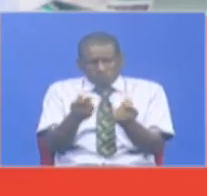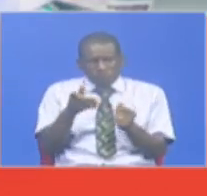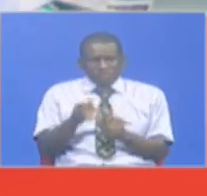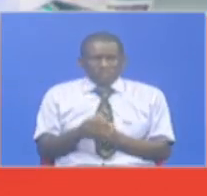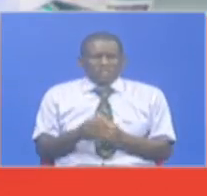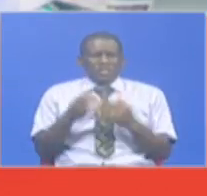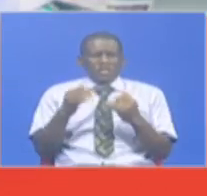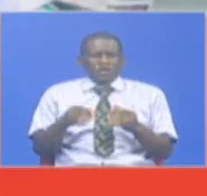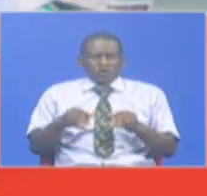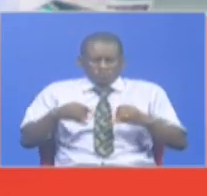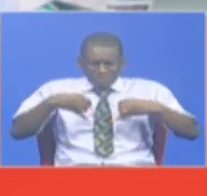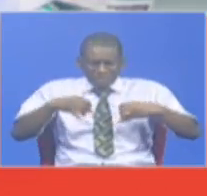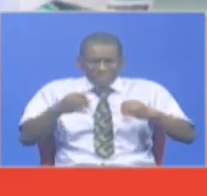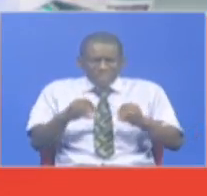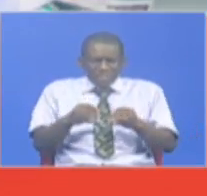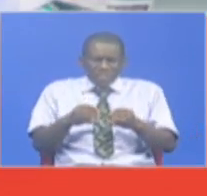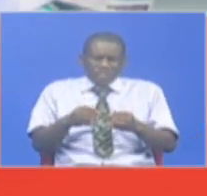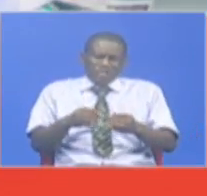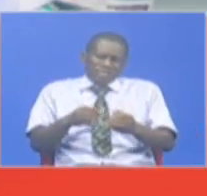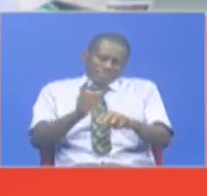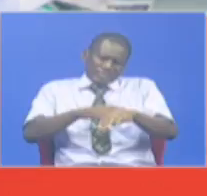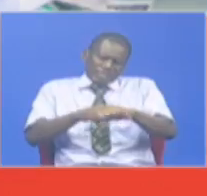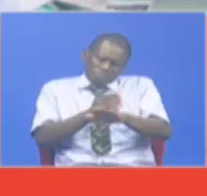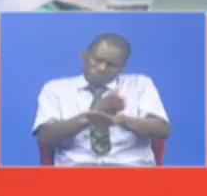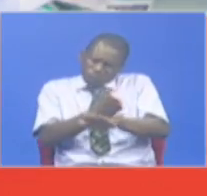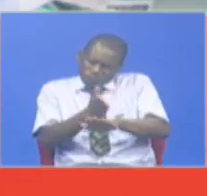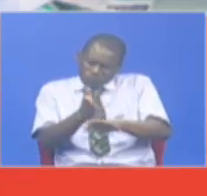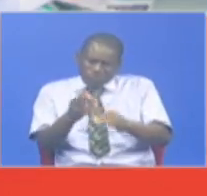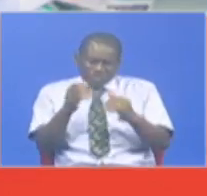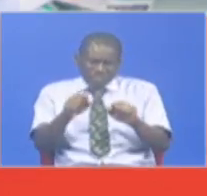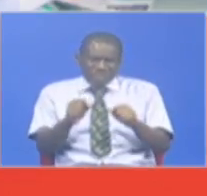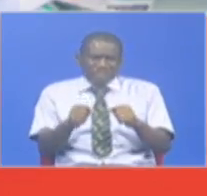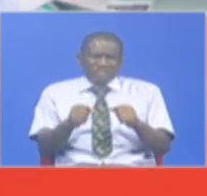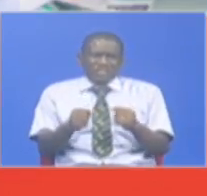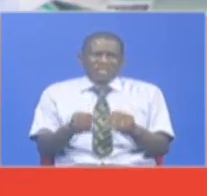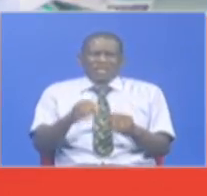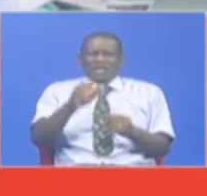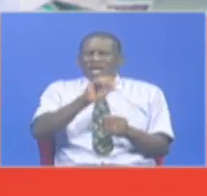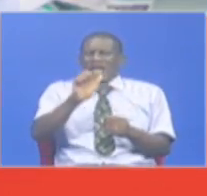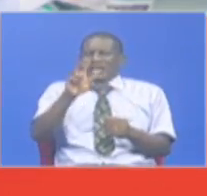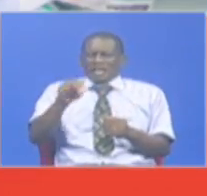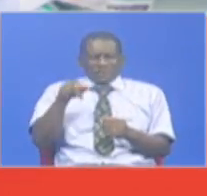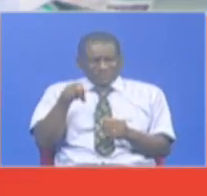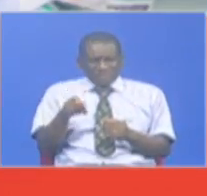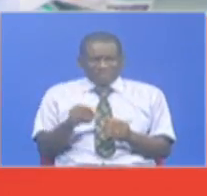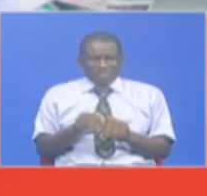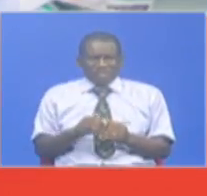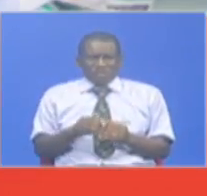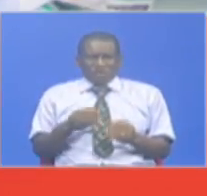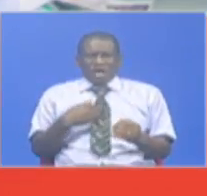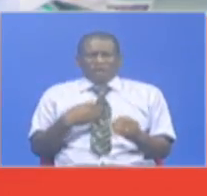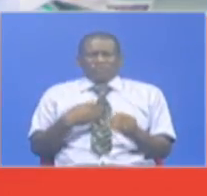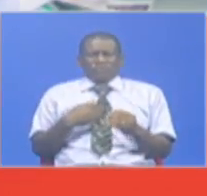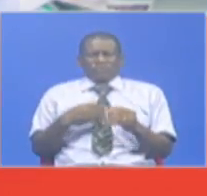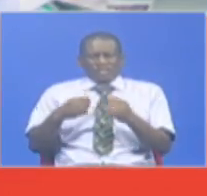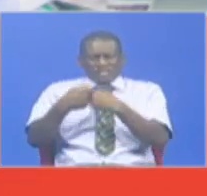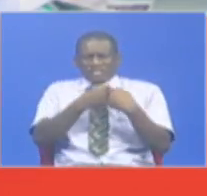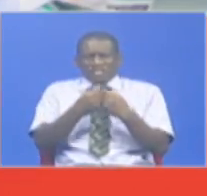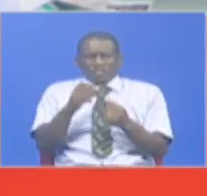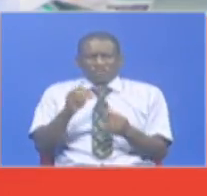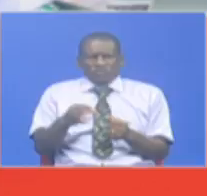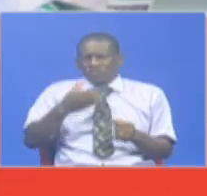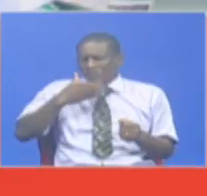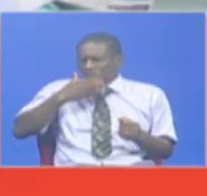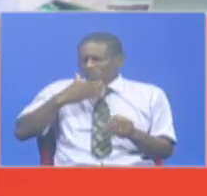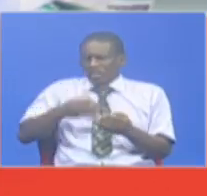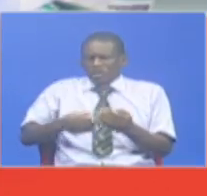we are trying to squeeze in time and wind up. Alan, on this, because he raises the challenges of, you know, parenting at